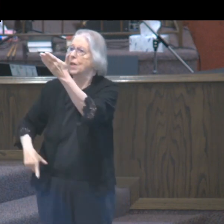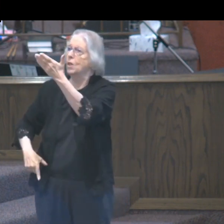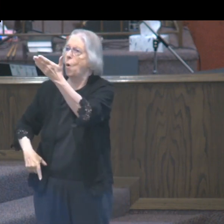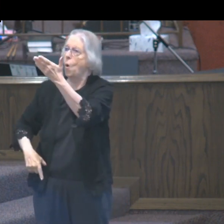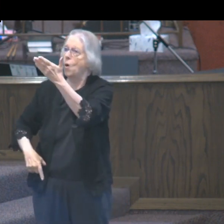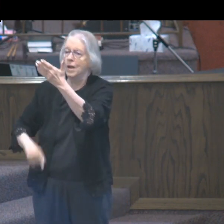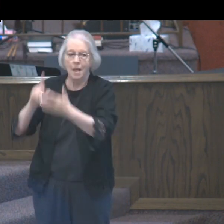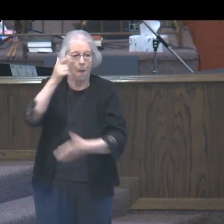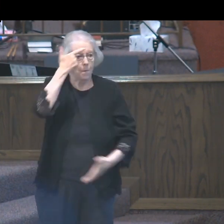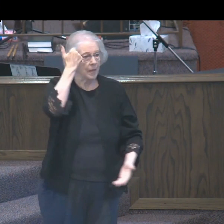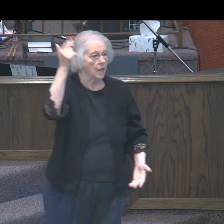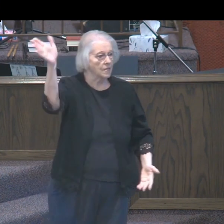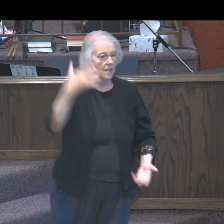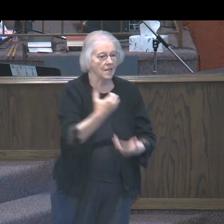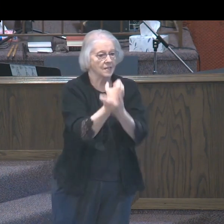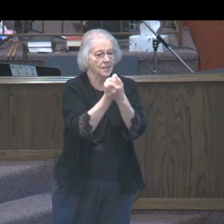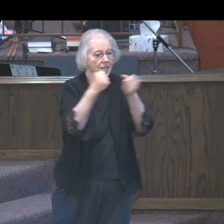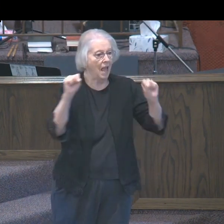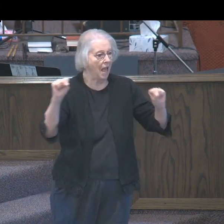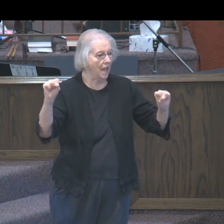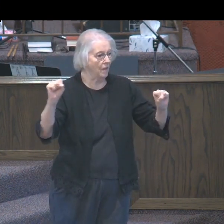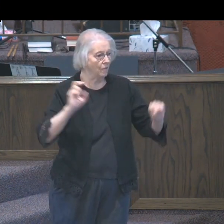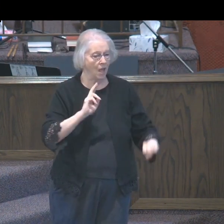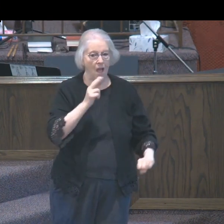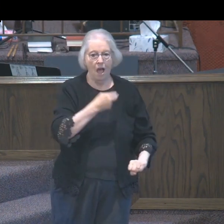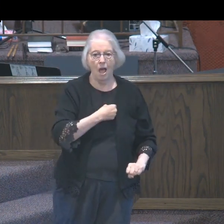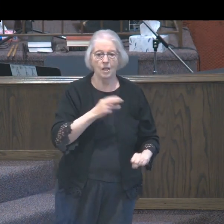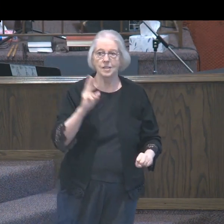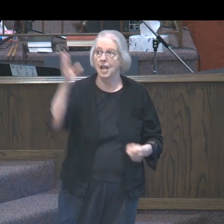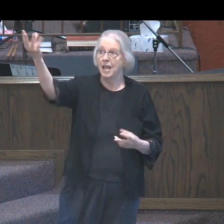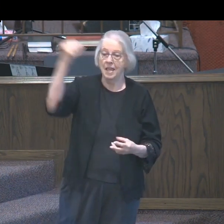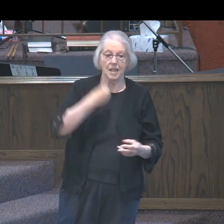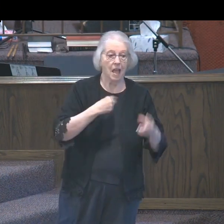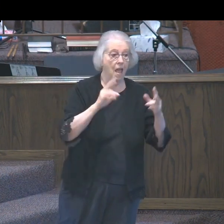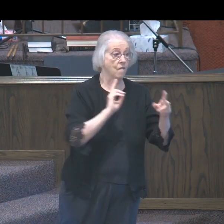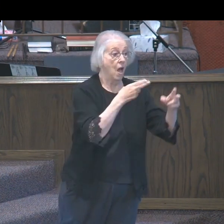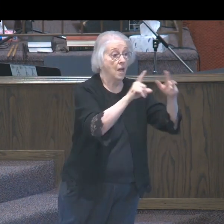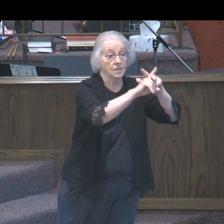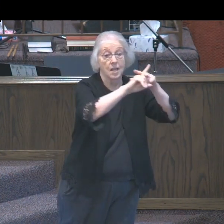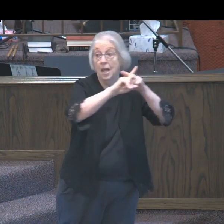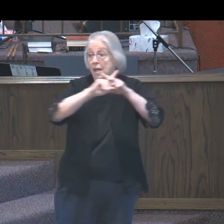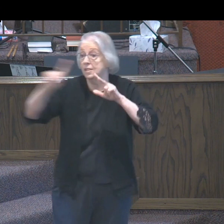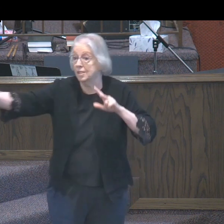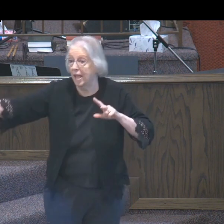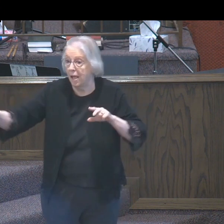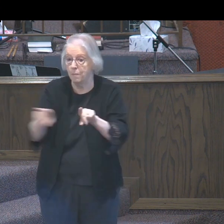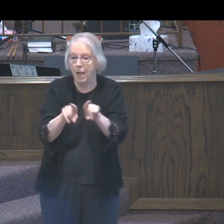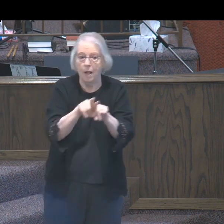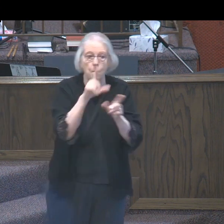Our soul has escaped as a bird from the snare of the fowlers.